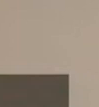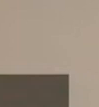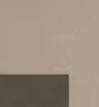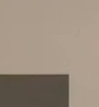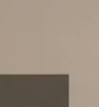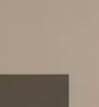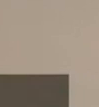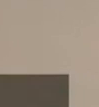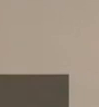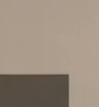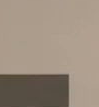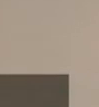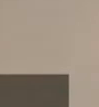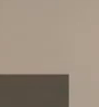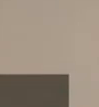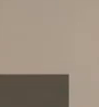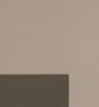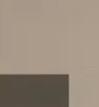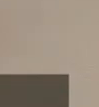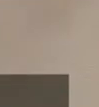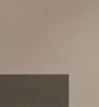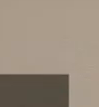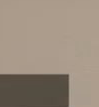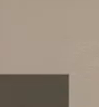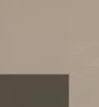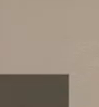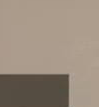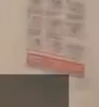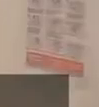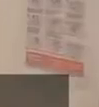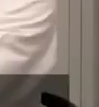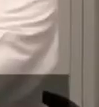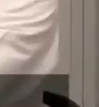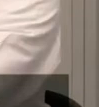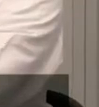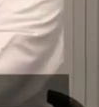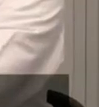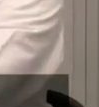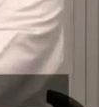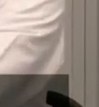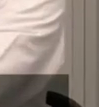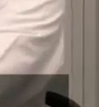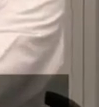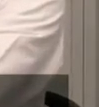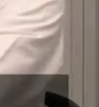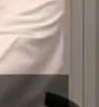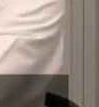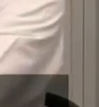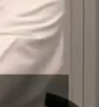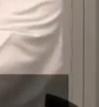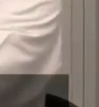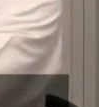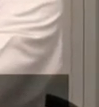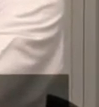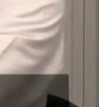damage, or it gets dirty. After doing so, wash your hands again.